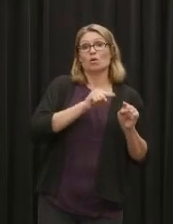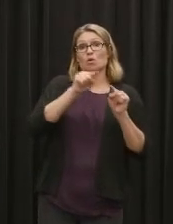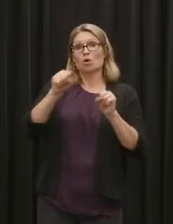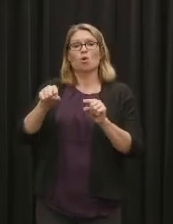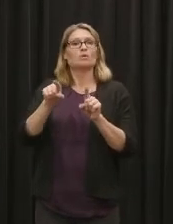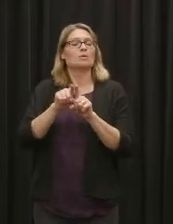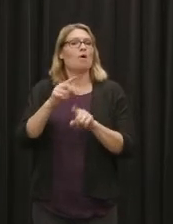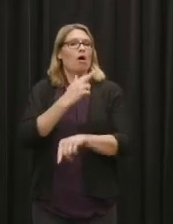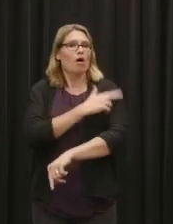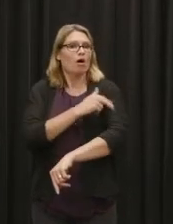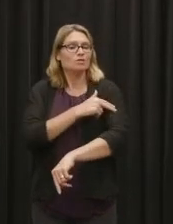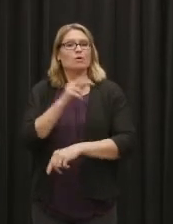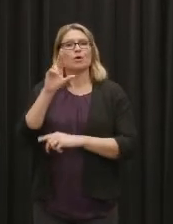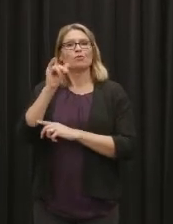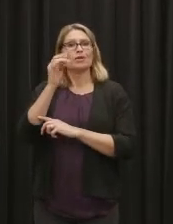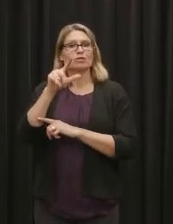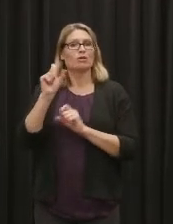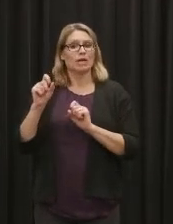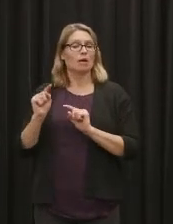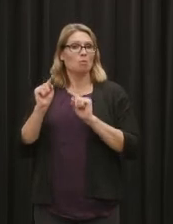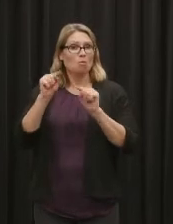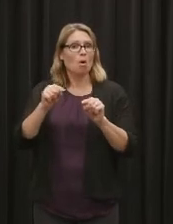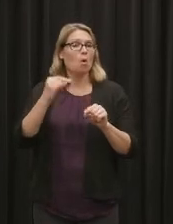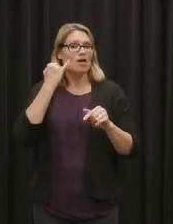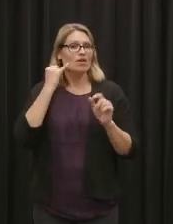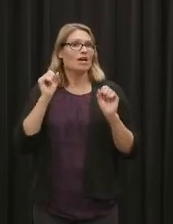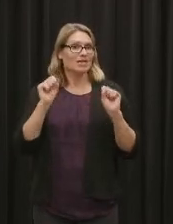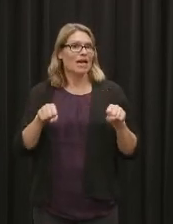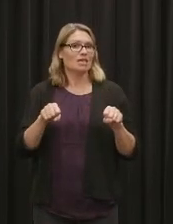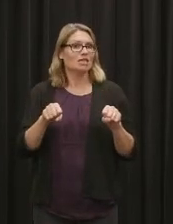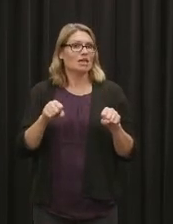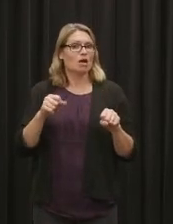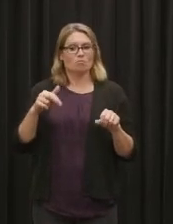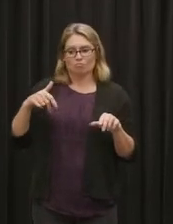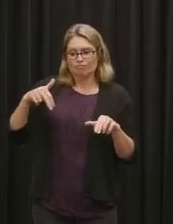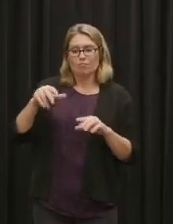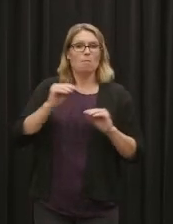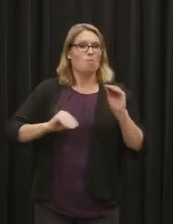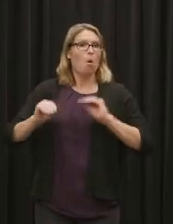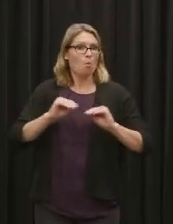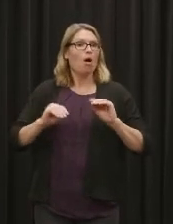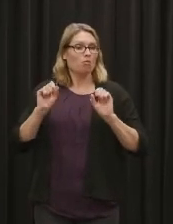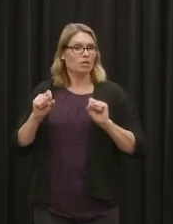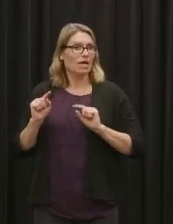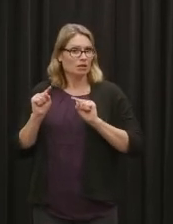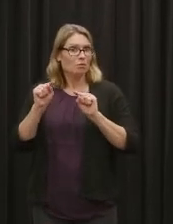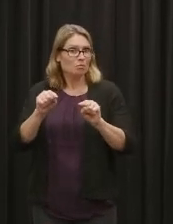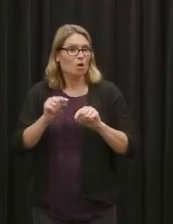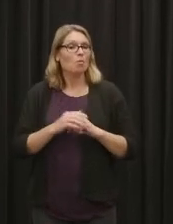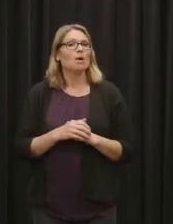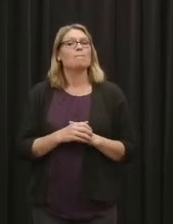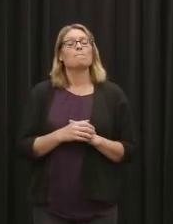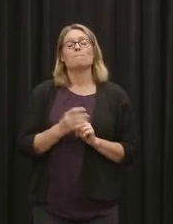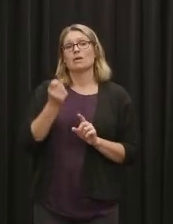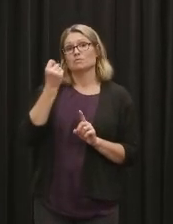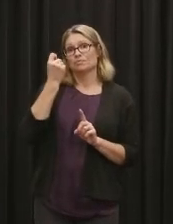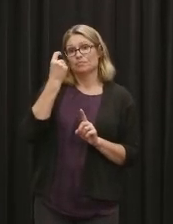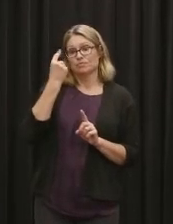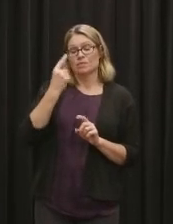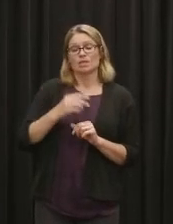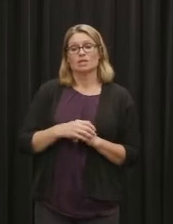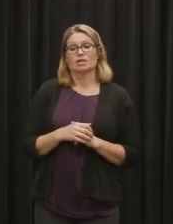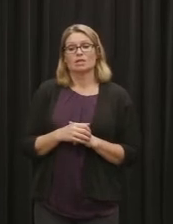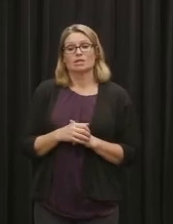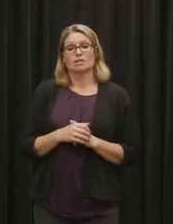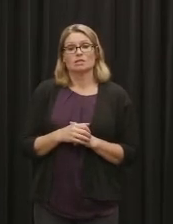regional hospital in close proximity, that approach will be taken. But make no mistake, there